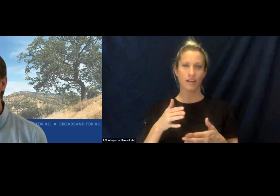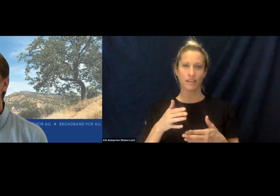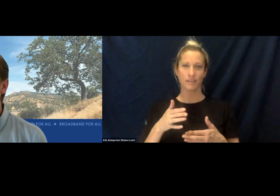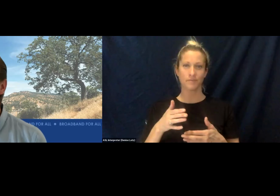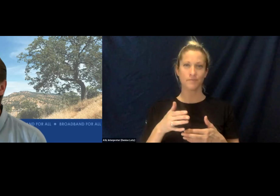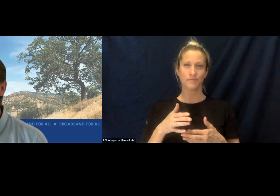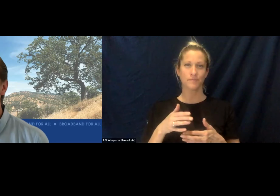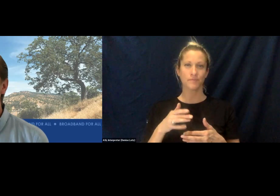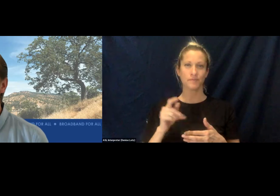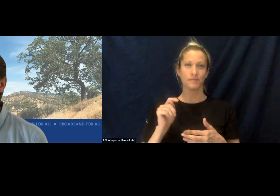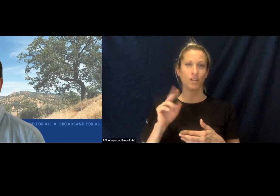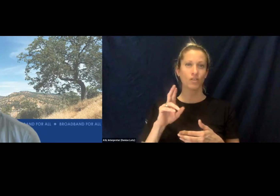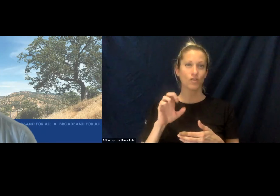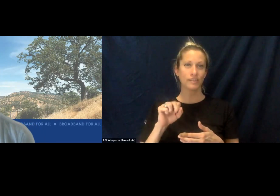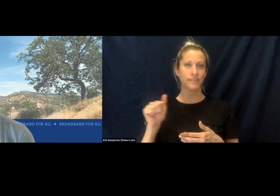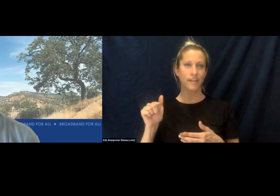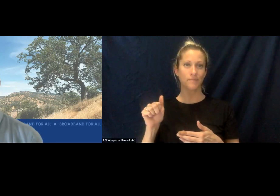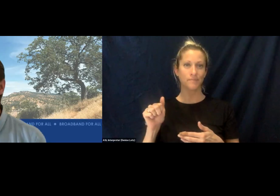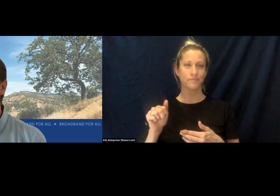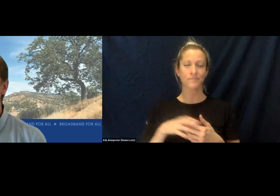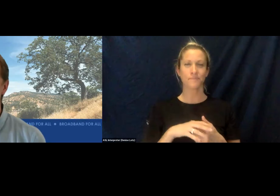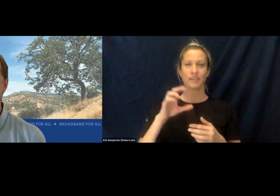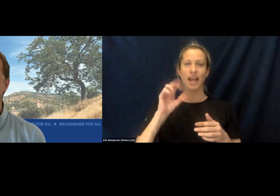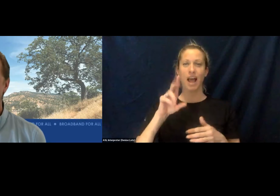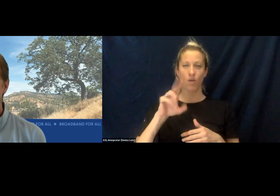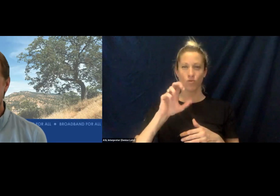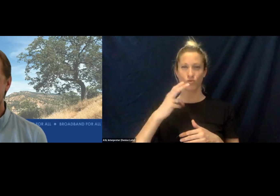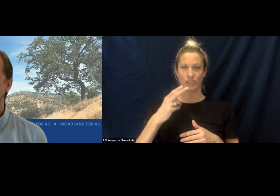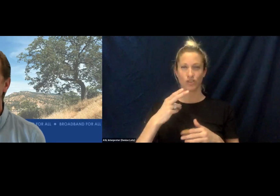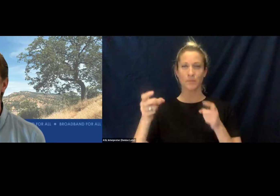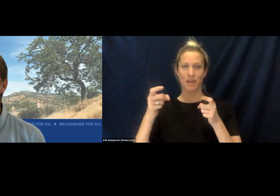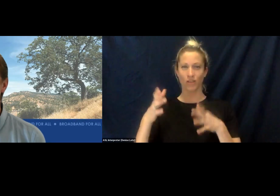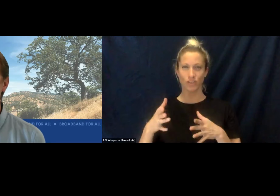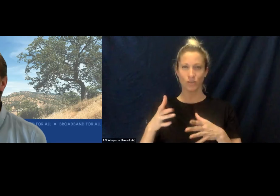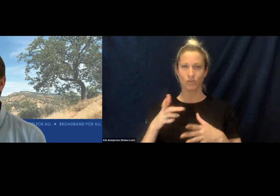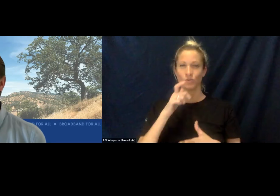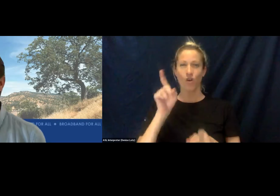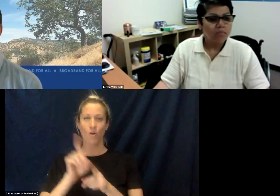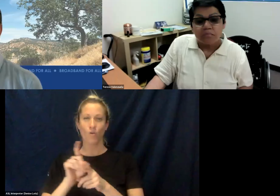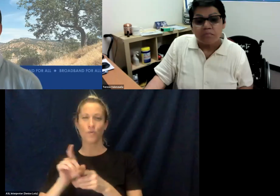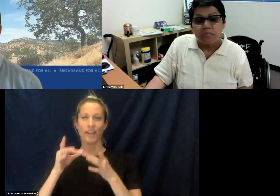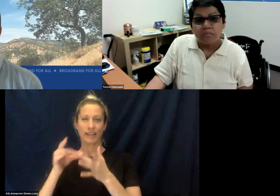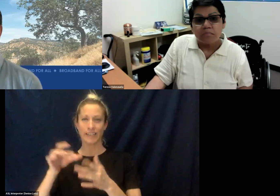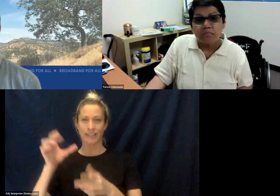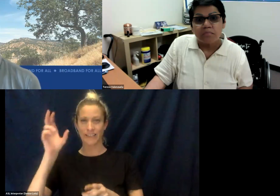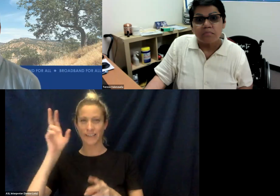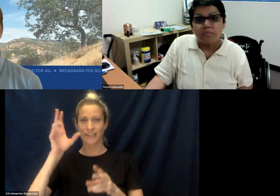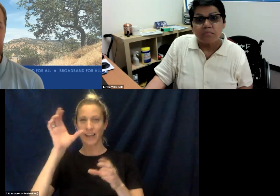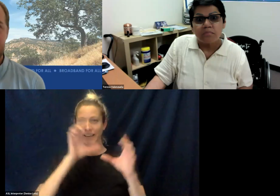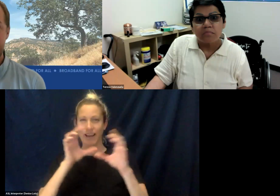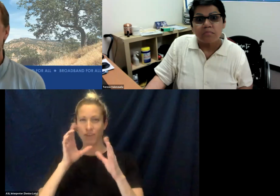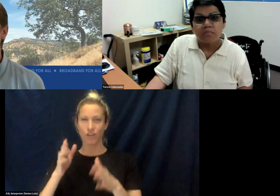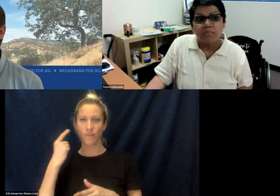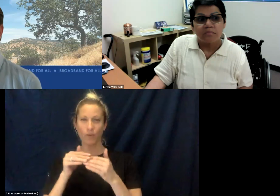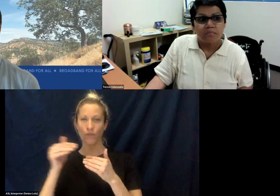Valenzuela, who's the Community Outreach Manager, and Irina Prohorova, who's the lead digital navigator at the San Diego